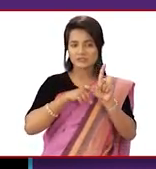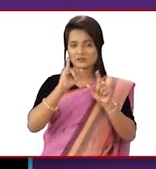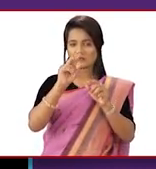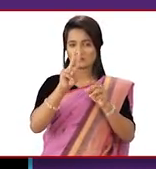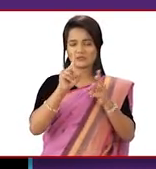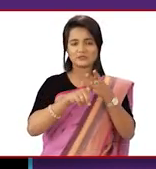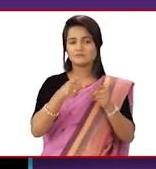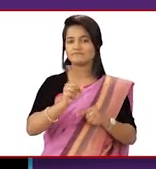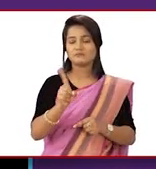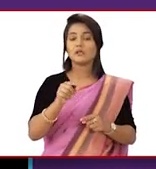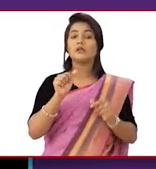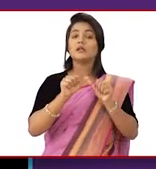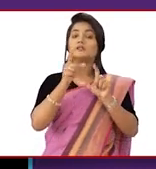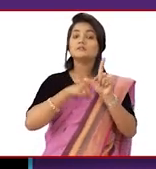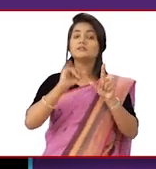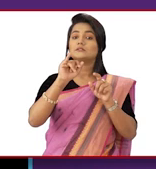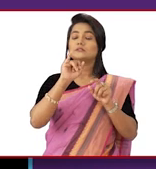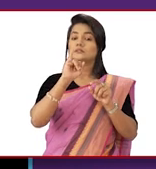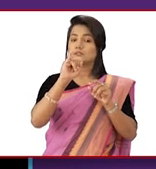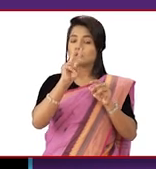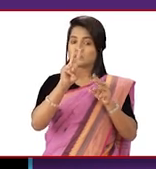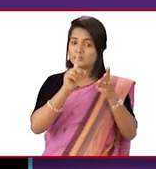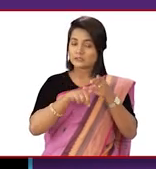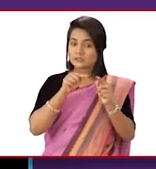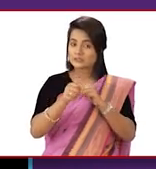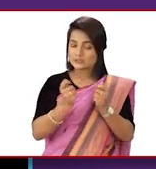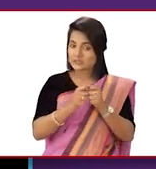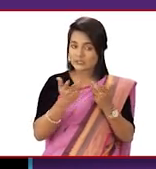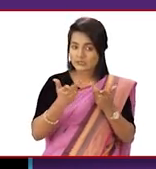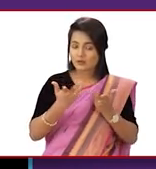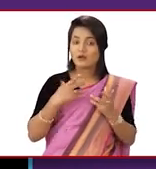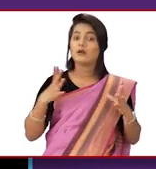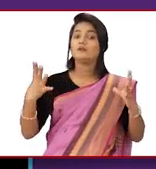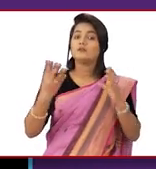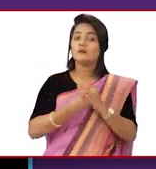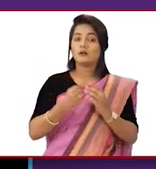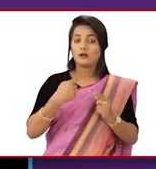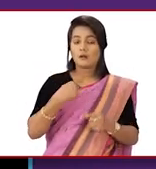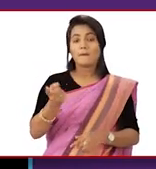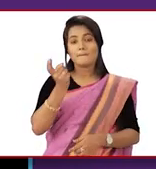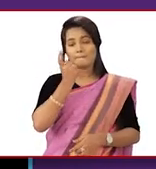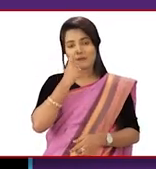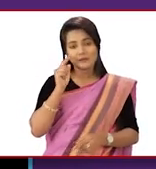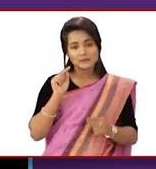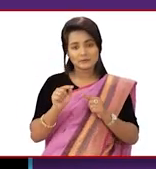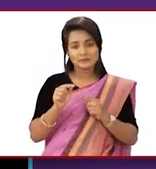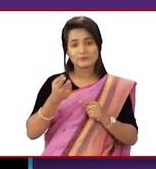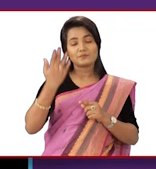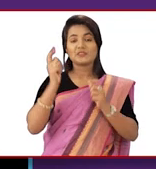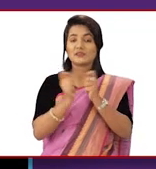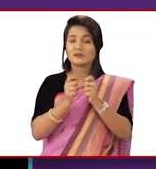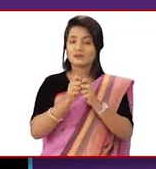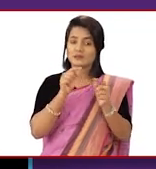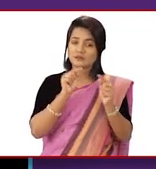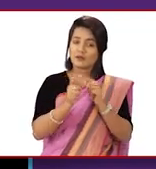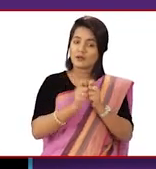sudden. Perhaps I was an ally all along, because I was raised in that fashion. My mother is a working woman.